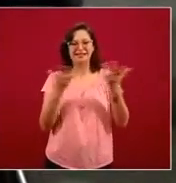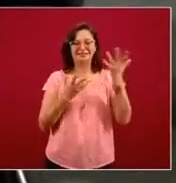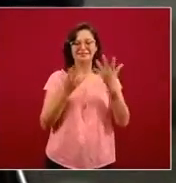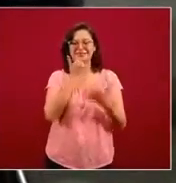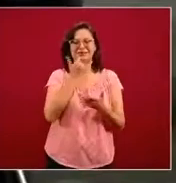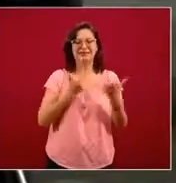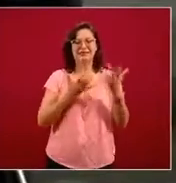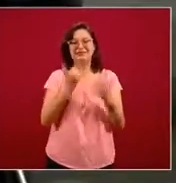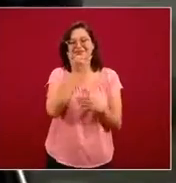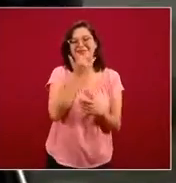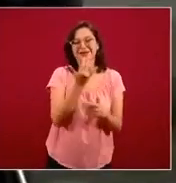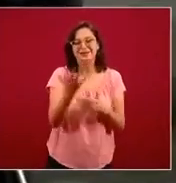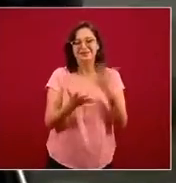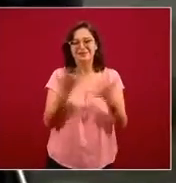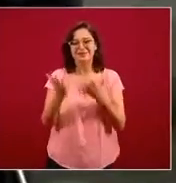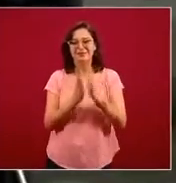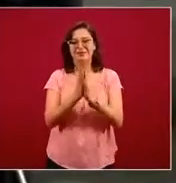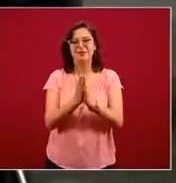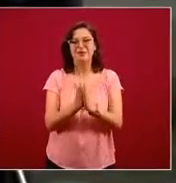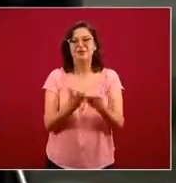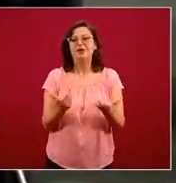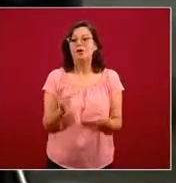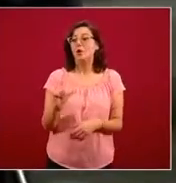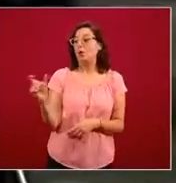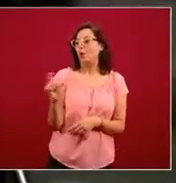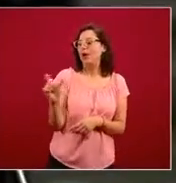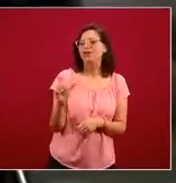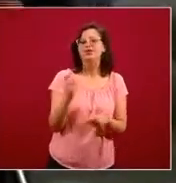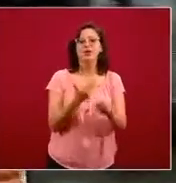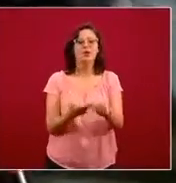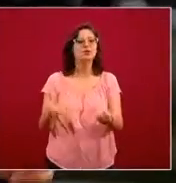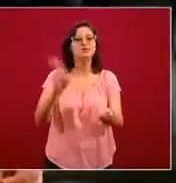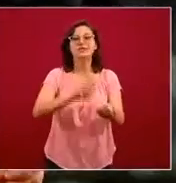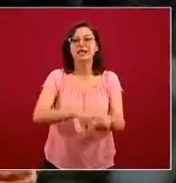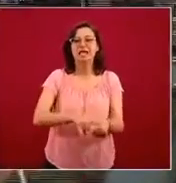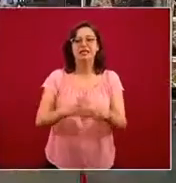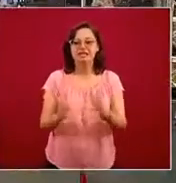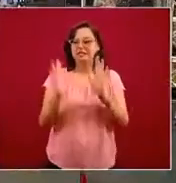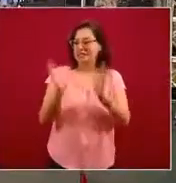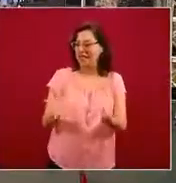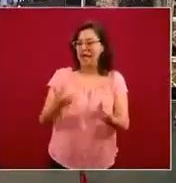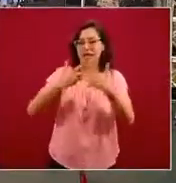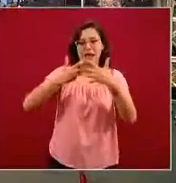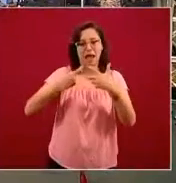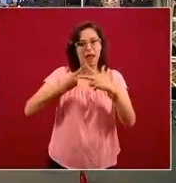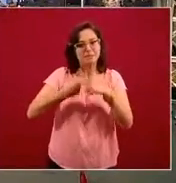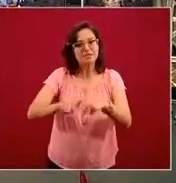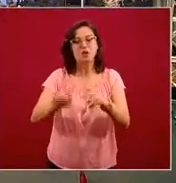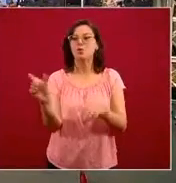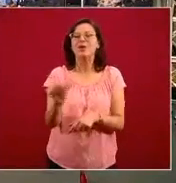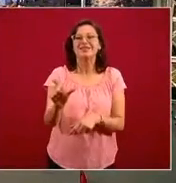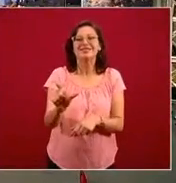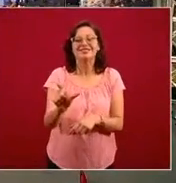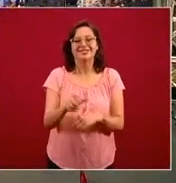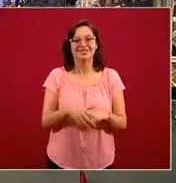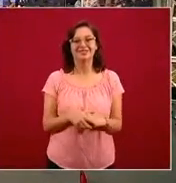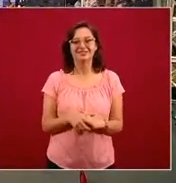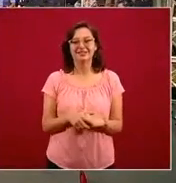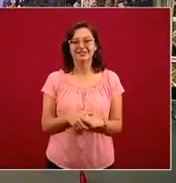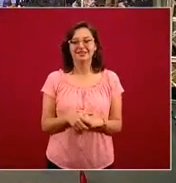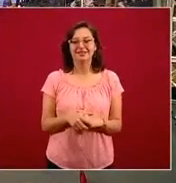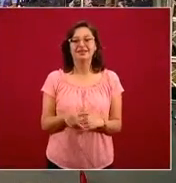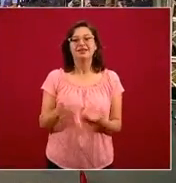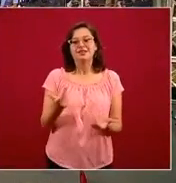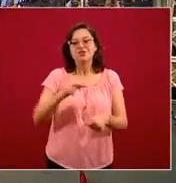which research center is making these, and when are those going to be in the hospital? When can you say we've got them? And